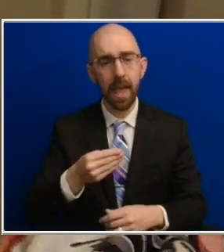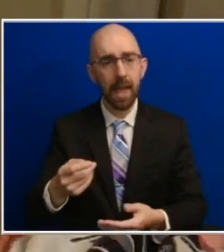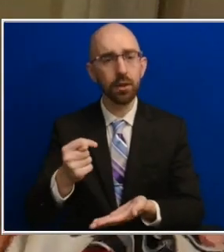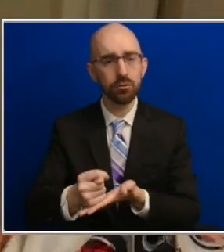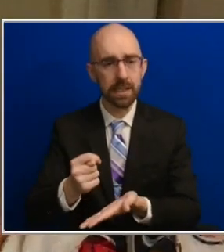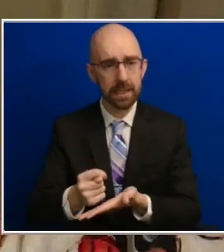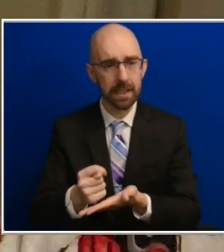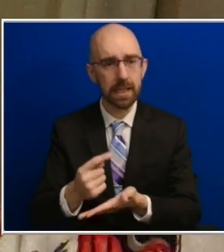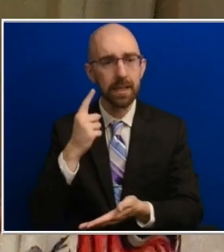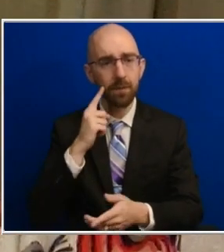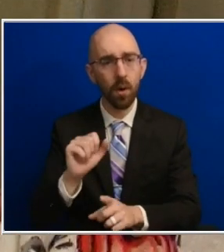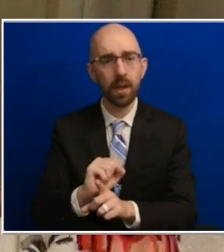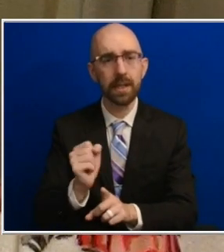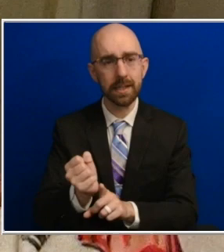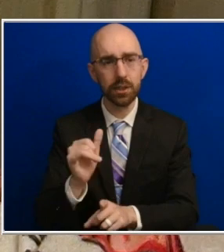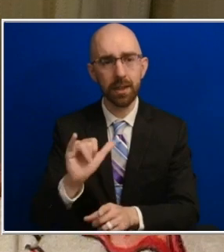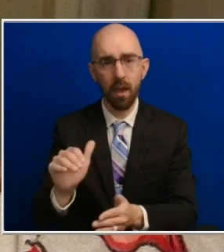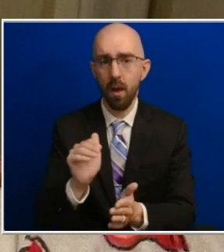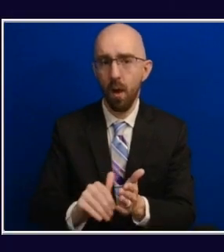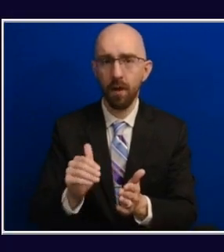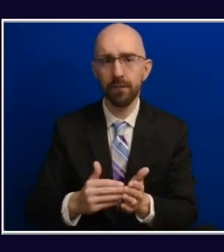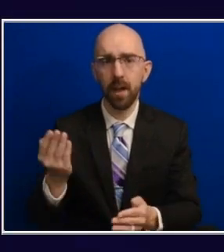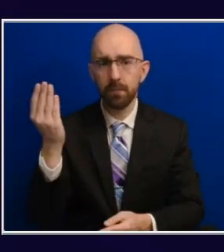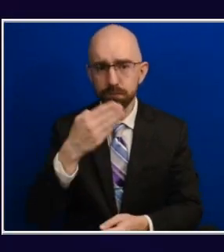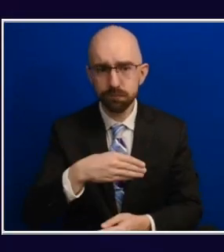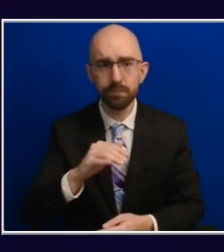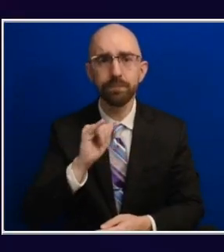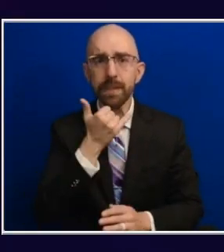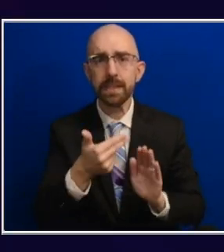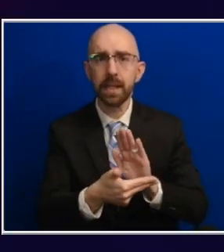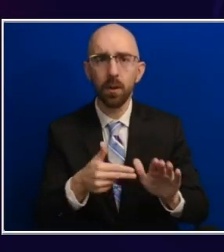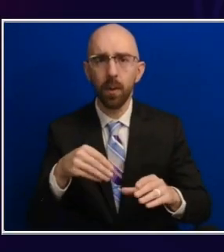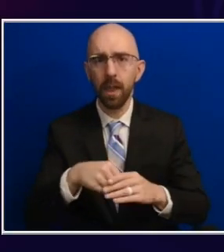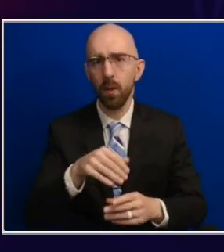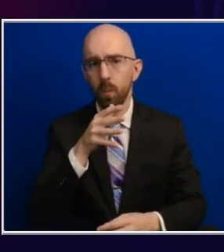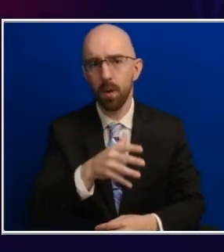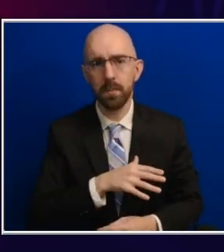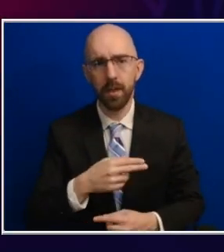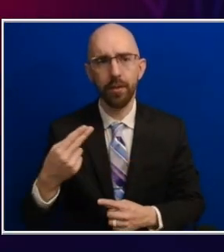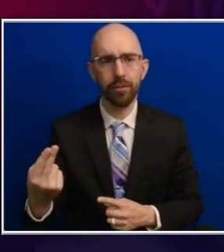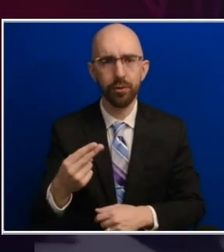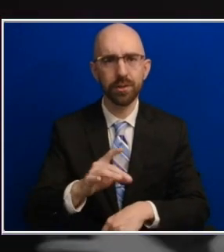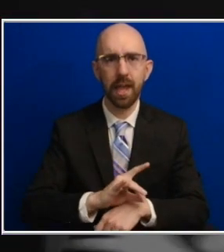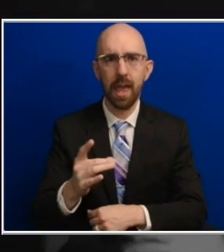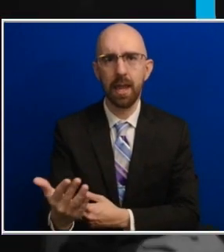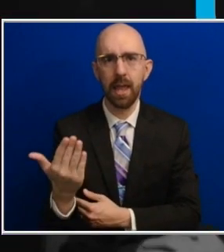the condition that is often overlooked and misdiagnosed in women. Thursday at 8 a.m.